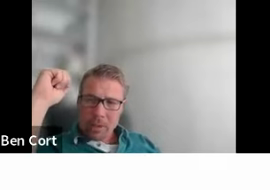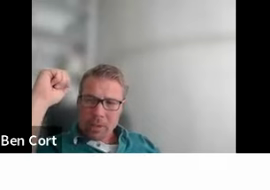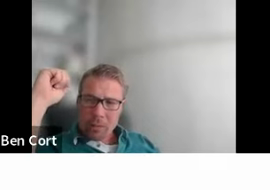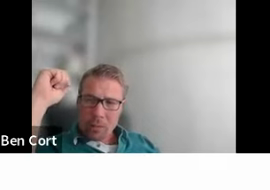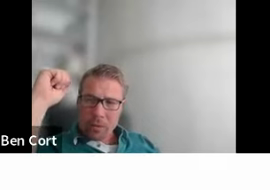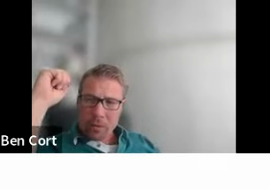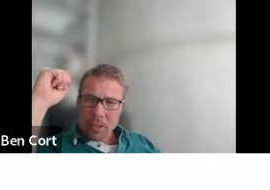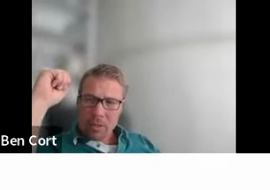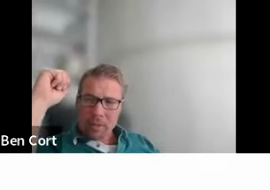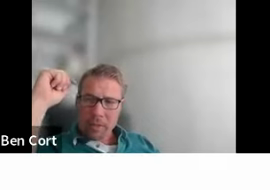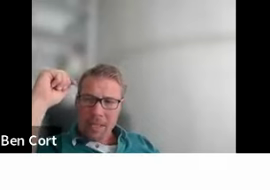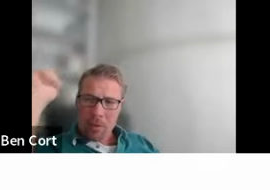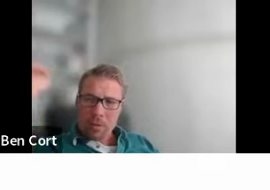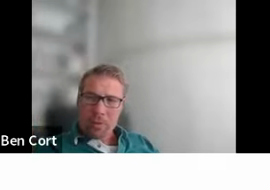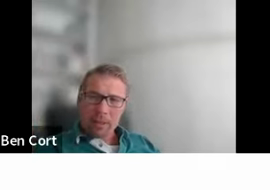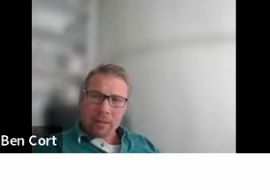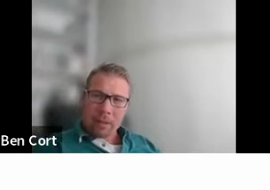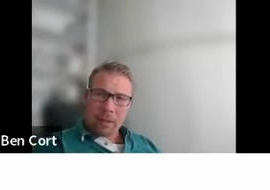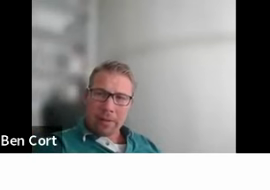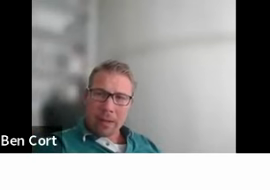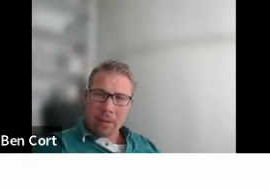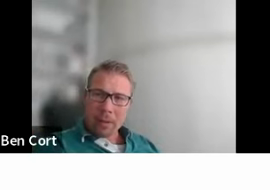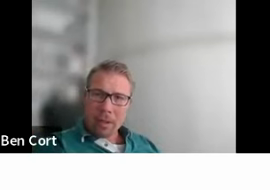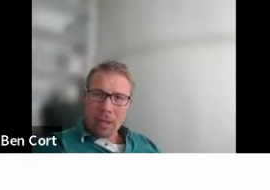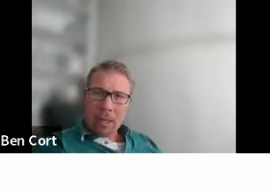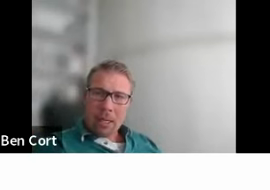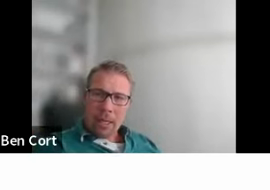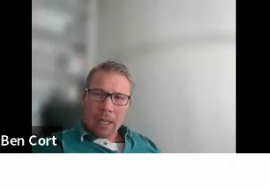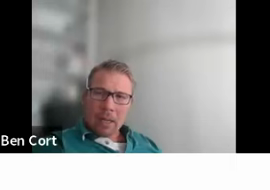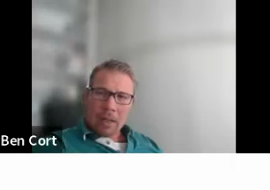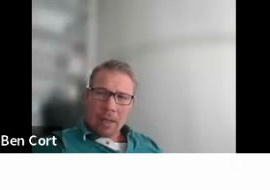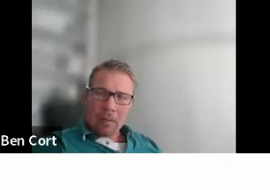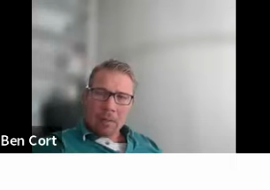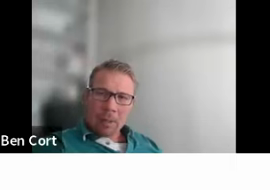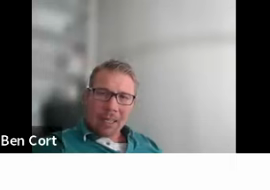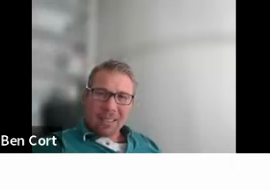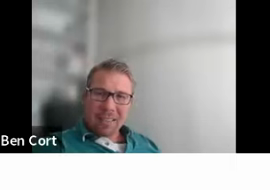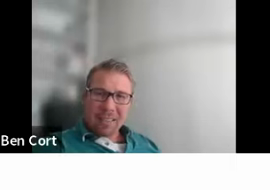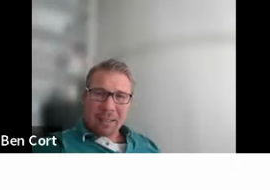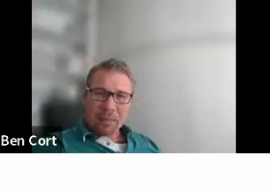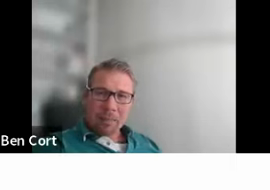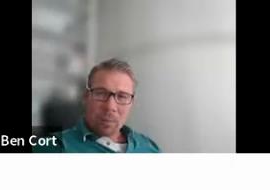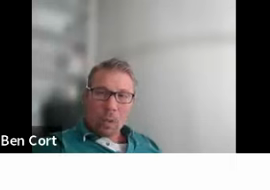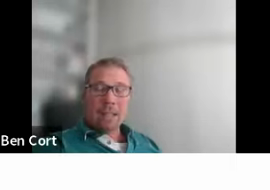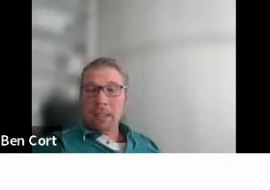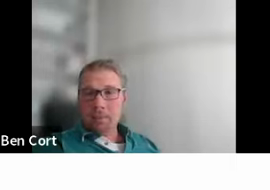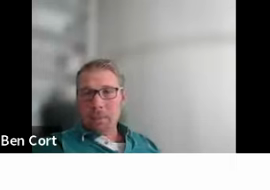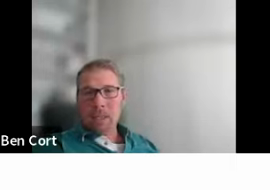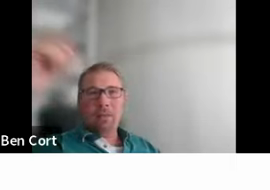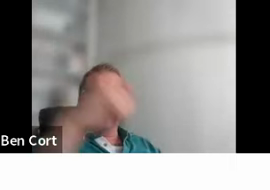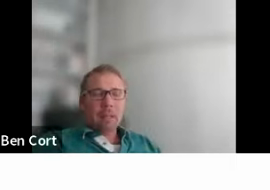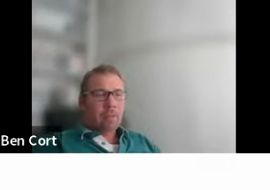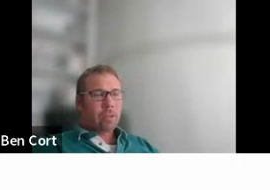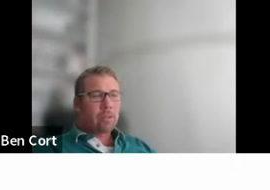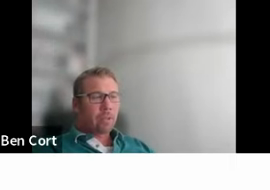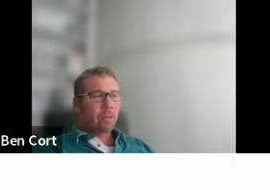to share this one with you because it's the most effective thing that I've found. And again, this is like weekly. I